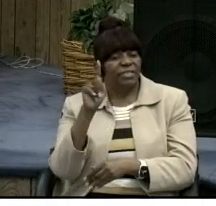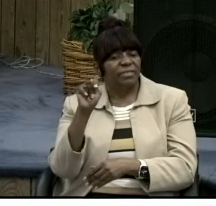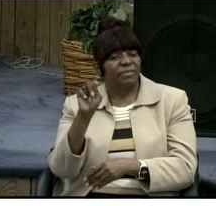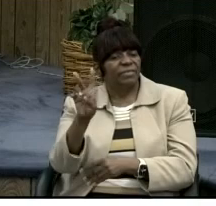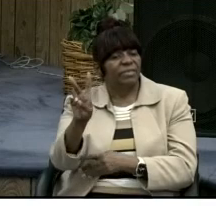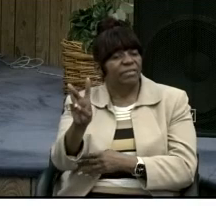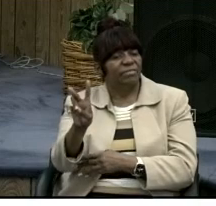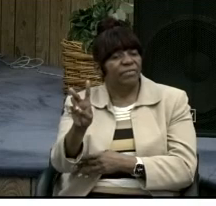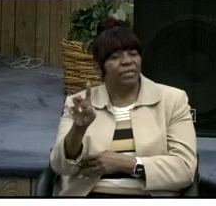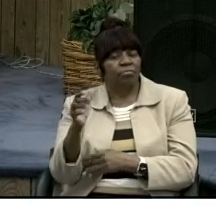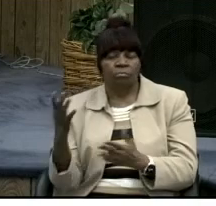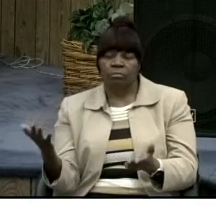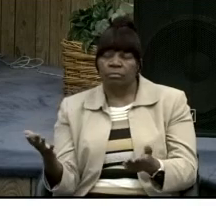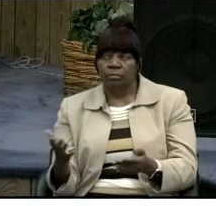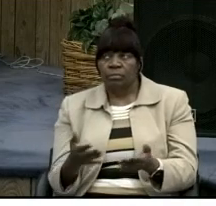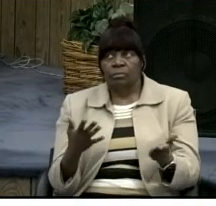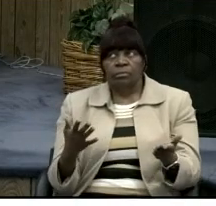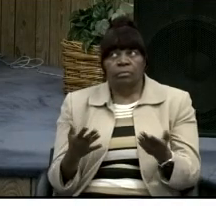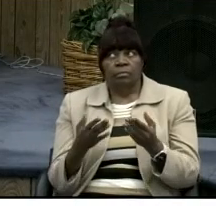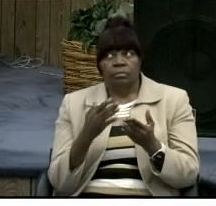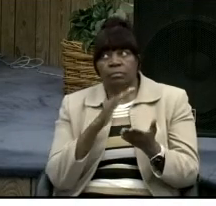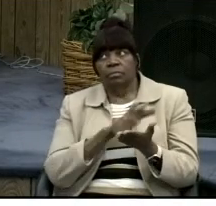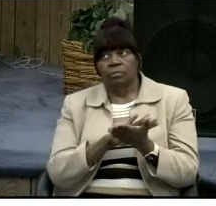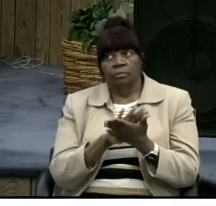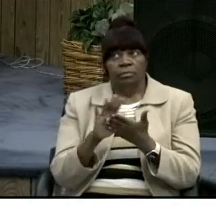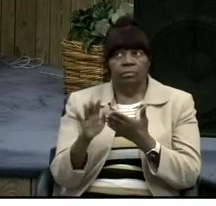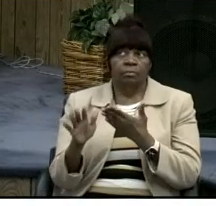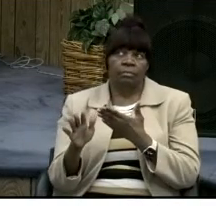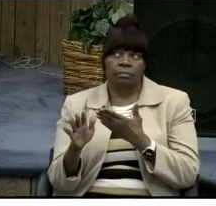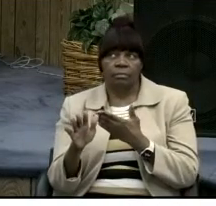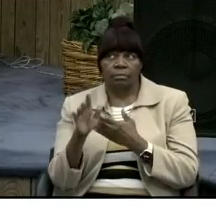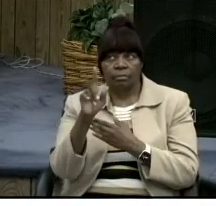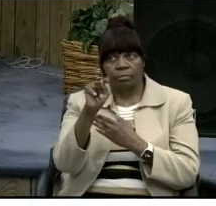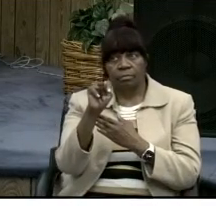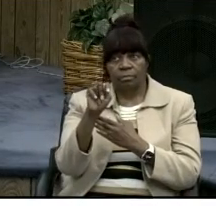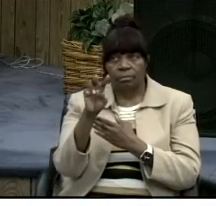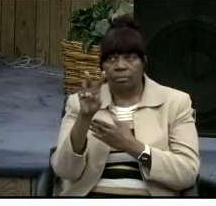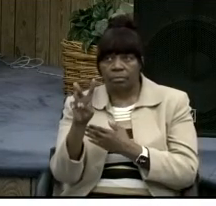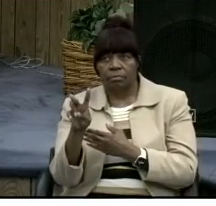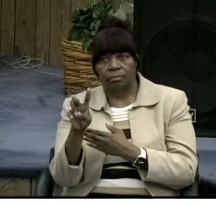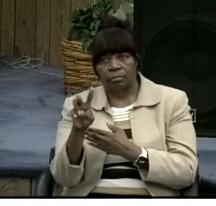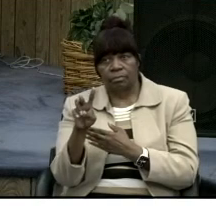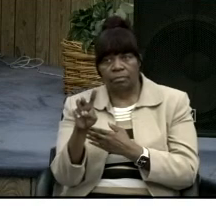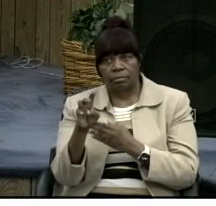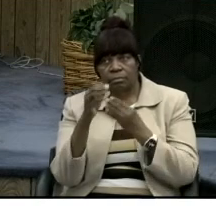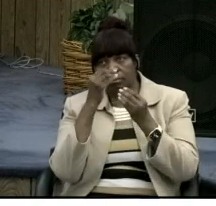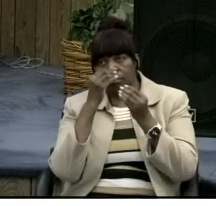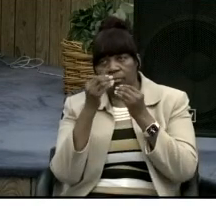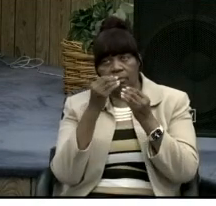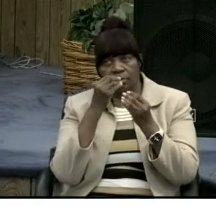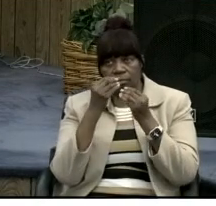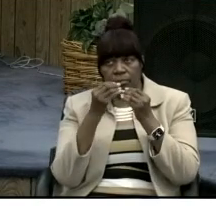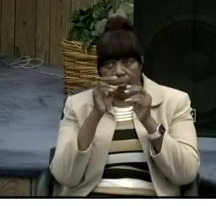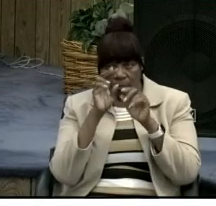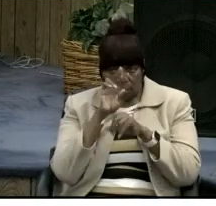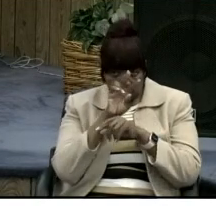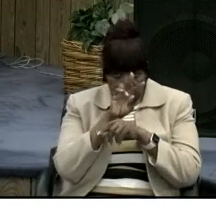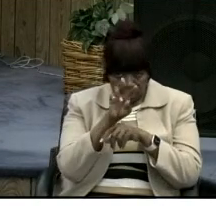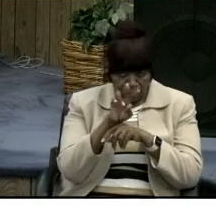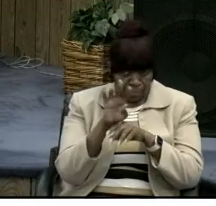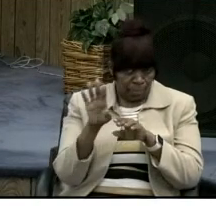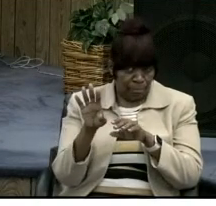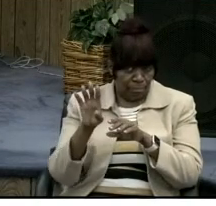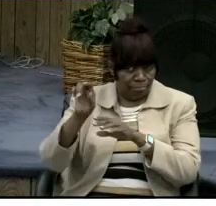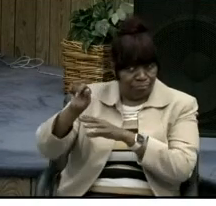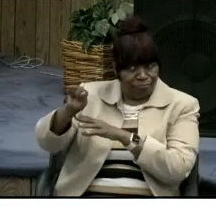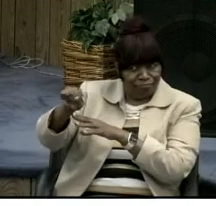don't help because there's nice, juicy food commercials every 5 minutes. Okay? So cutting off